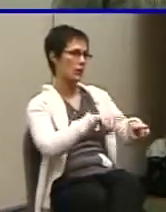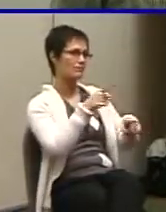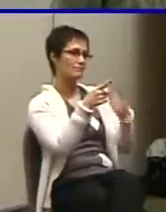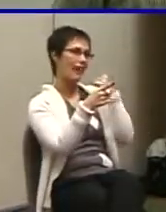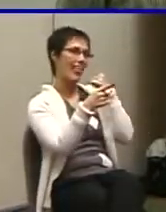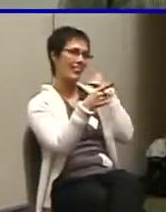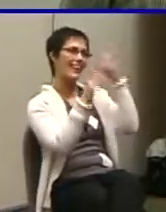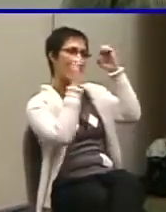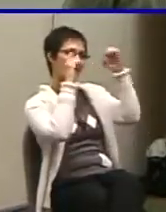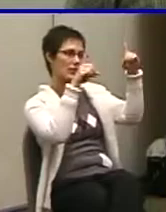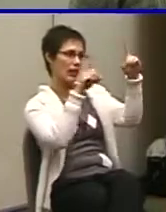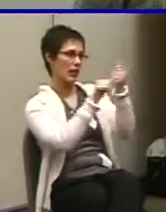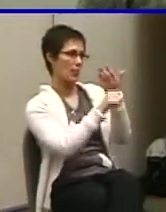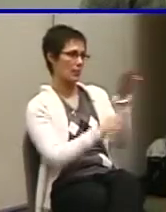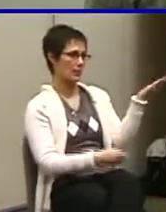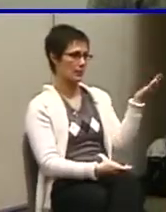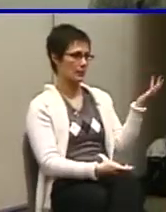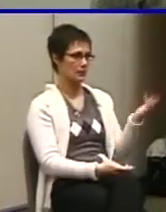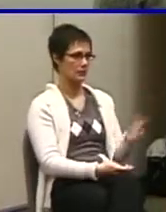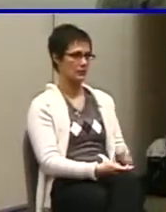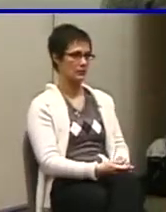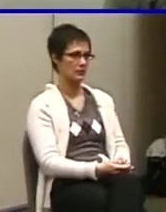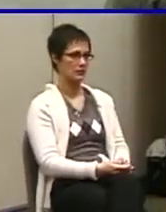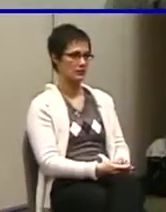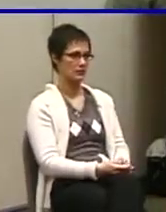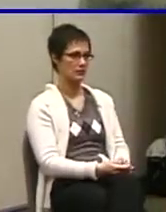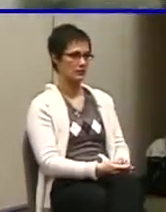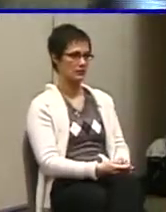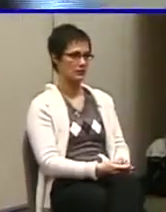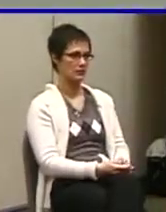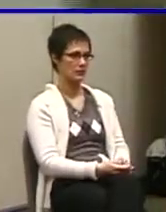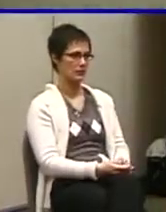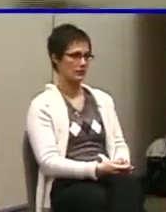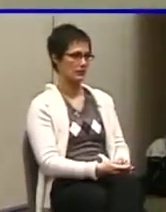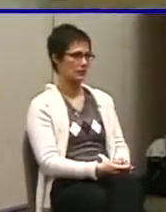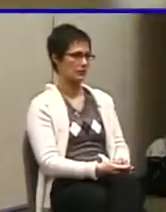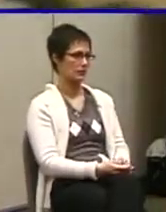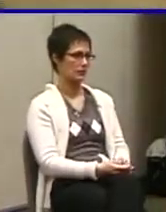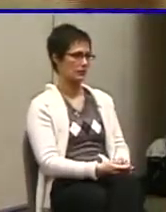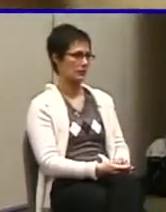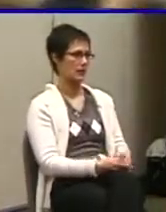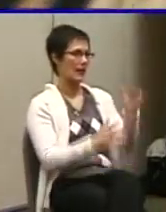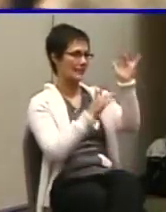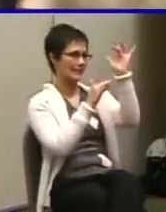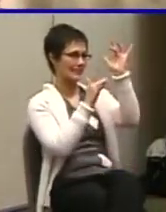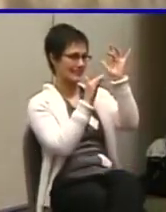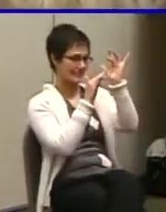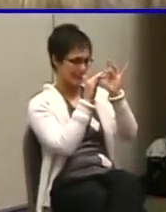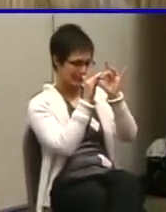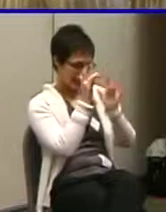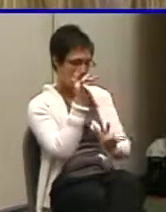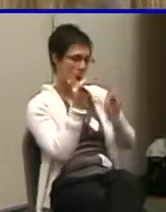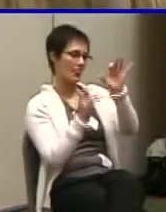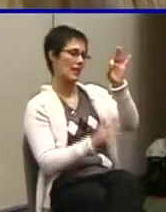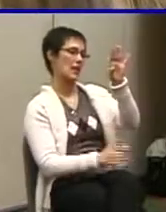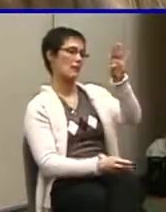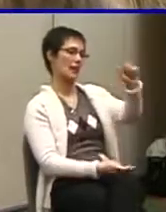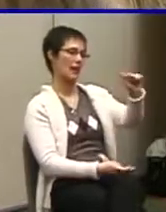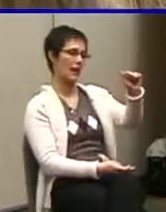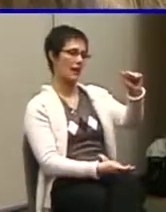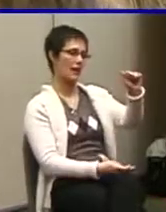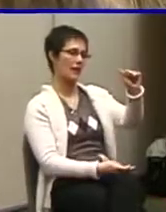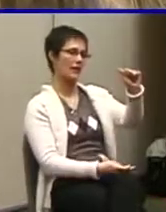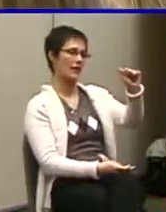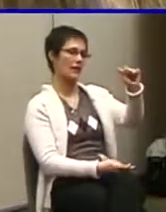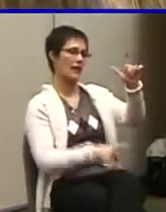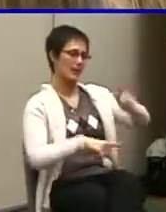education. Yeah. Yeah. That's what I'm hoping. They skip the FBA. They completely, like, the kid gets suspended,